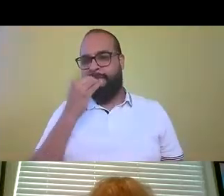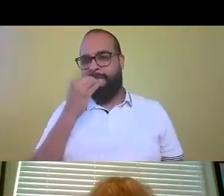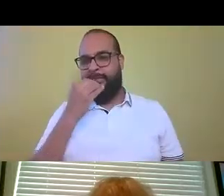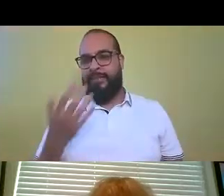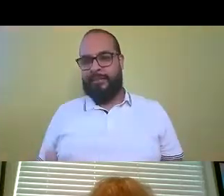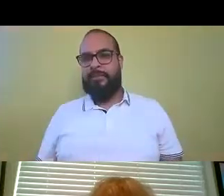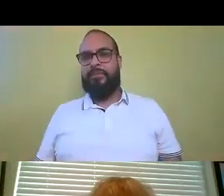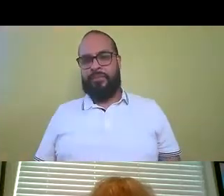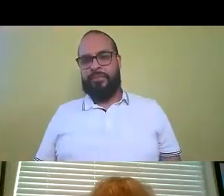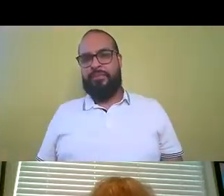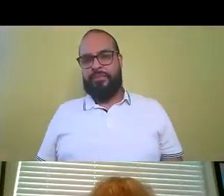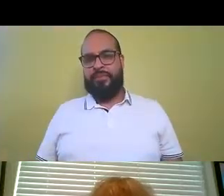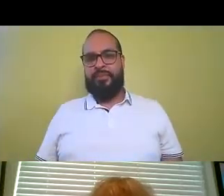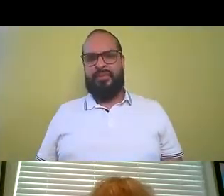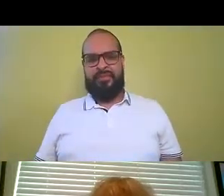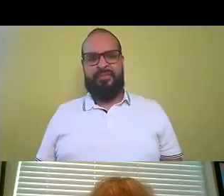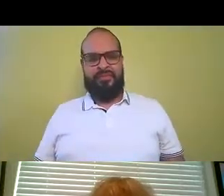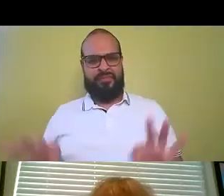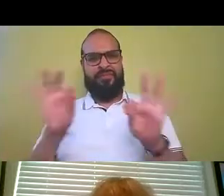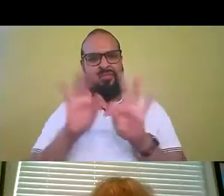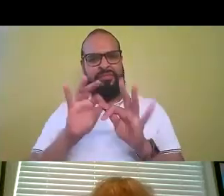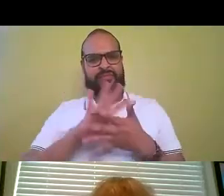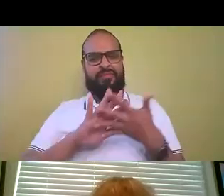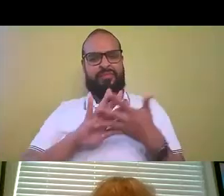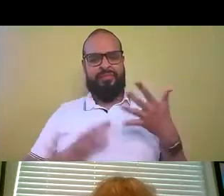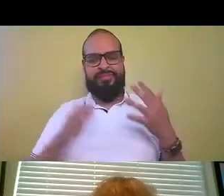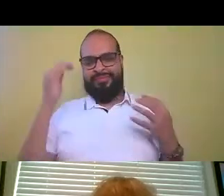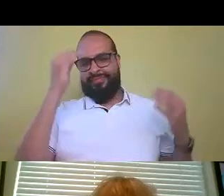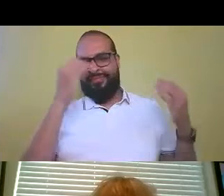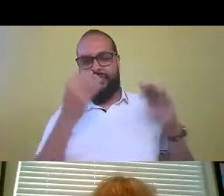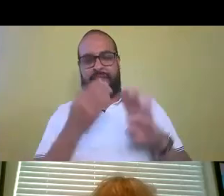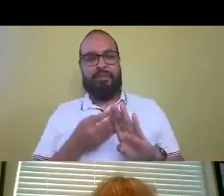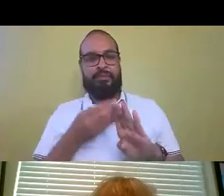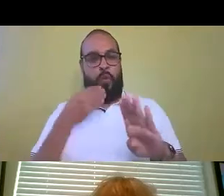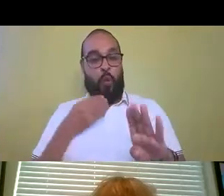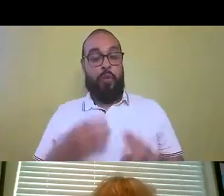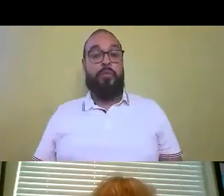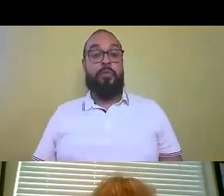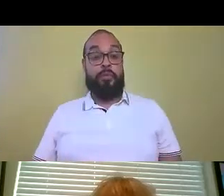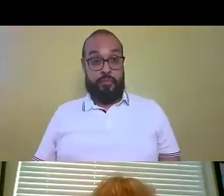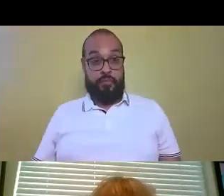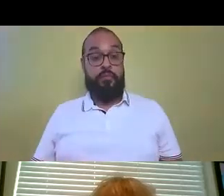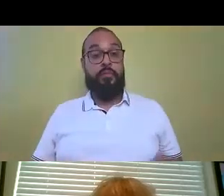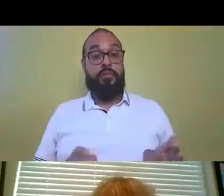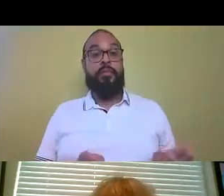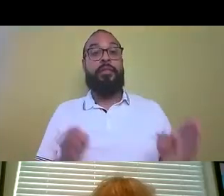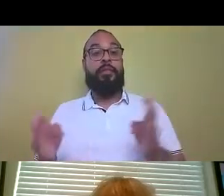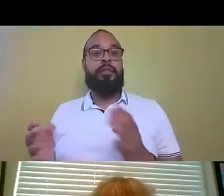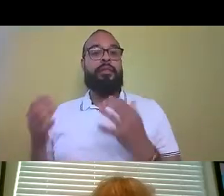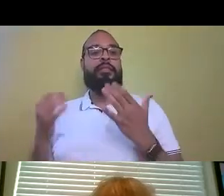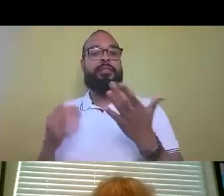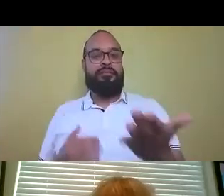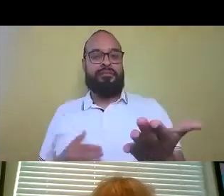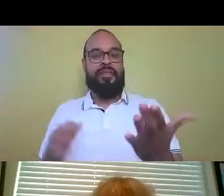my child and thinking about that? And then we also think about what we call a sensory diet. And so just as we would